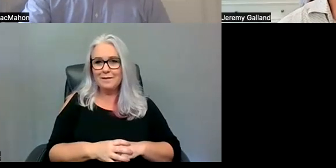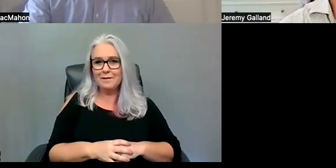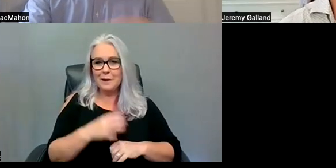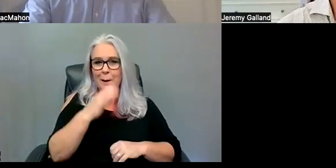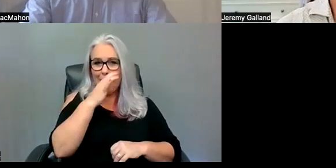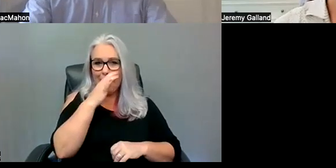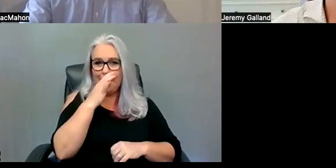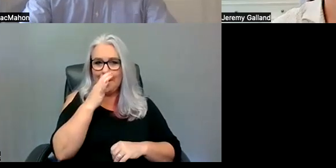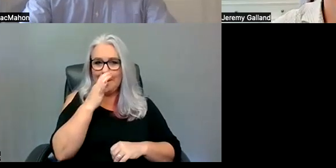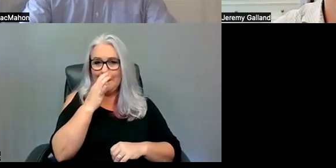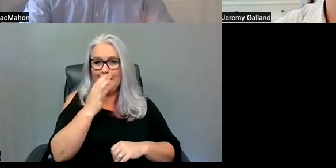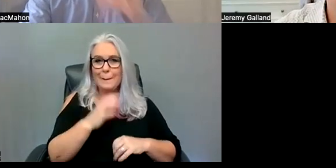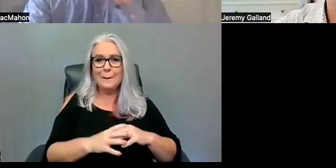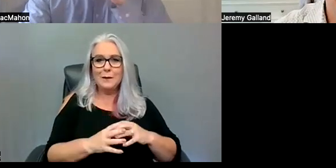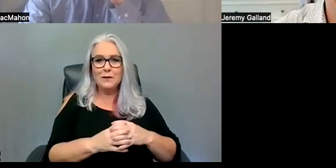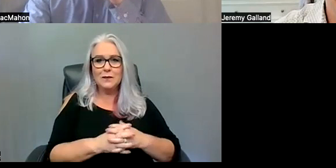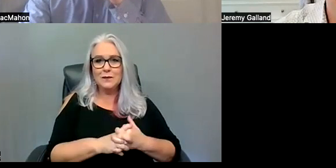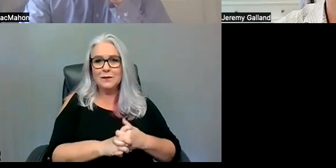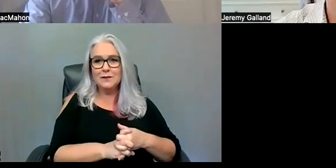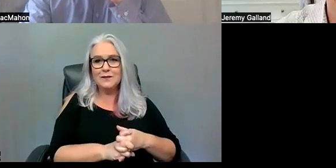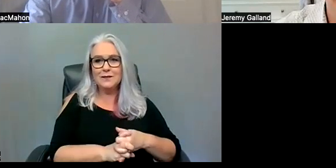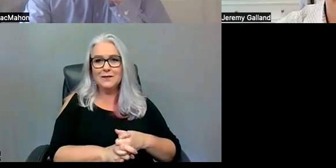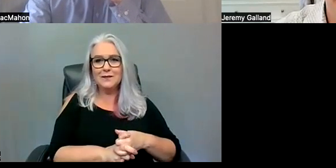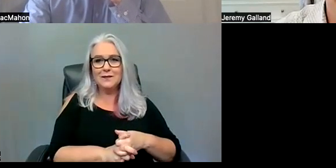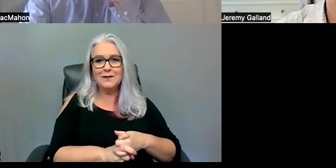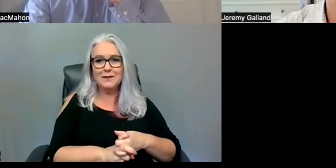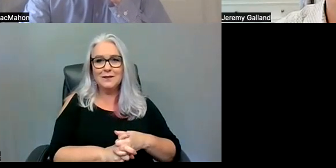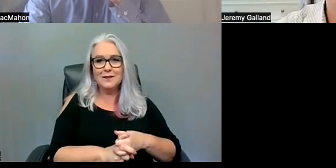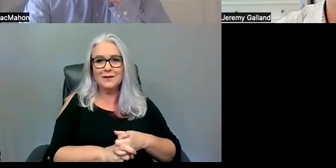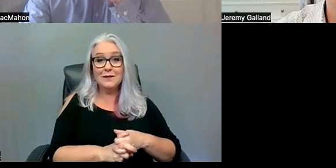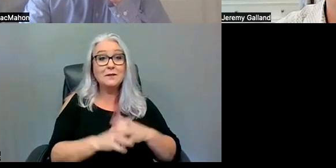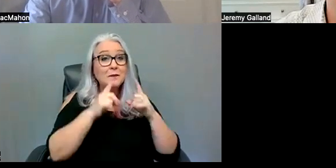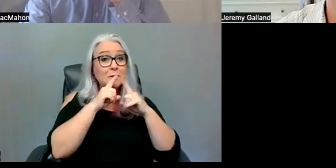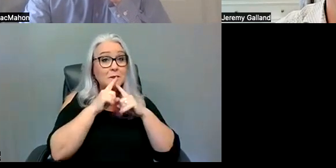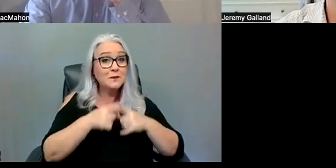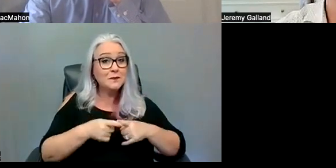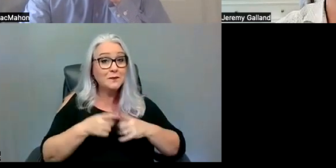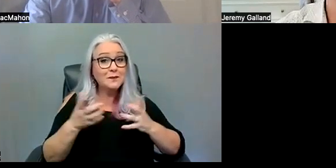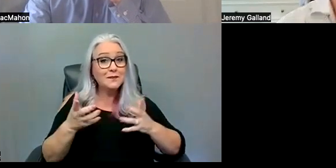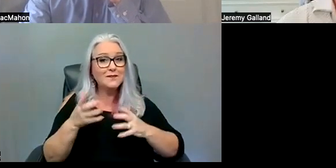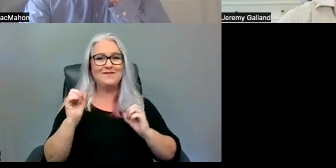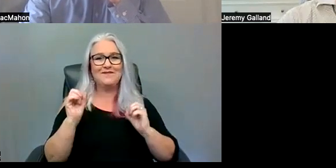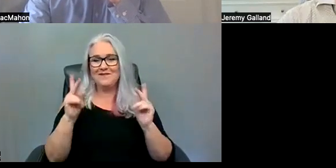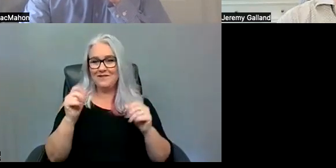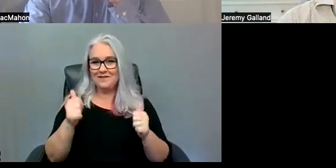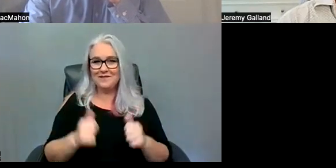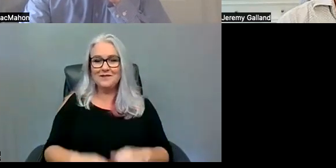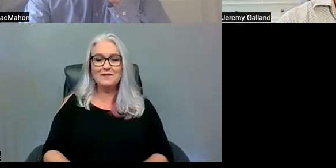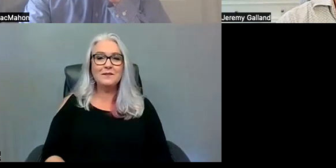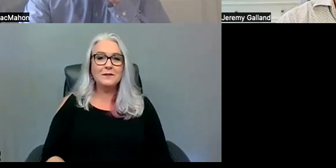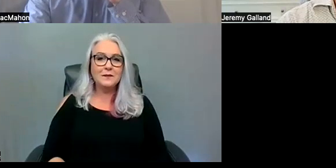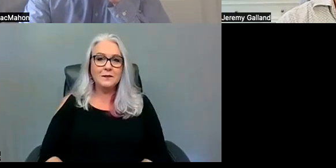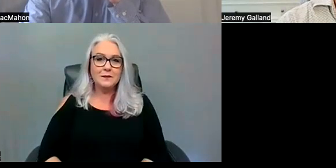We can't hear you, Jodie. Oh, yes. Don't forget to unmute your microphones when it's your turn to speak. Okay, I'm going to zoom through